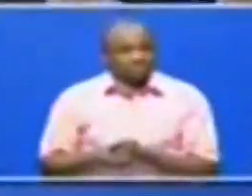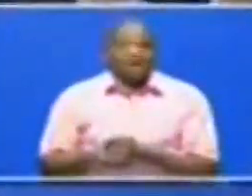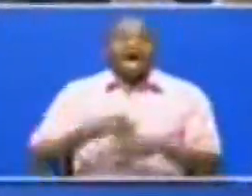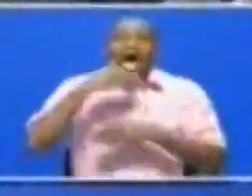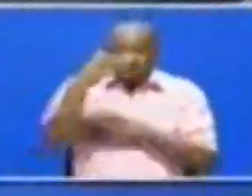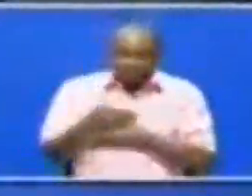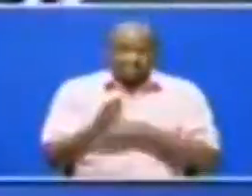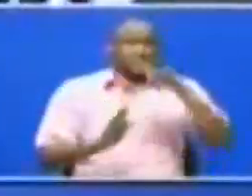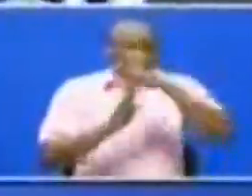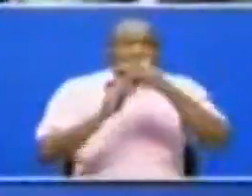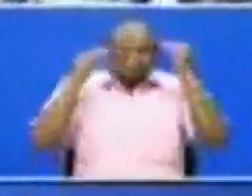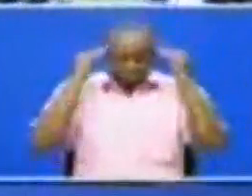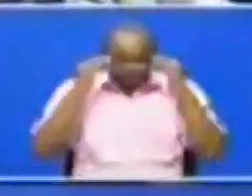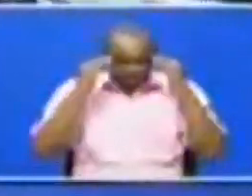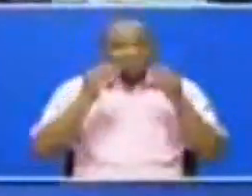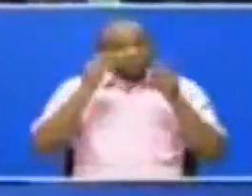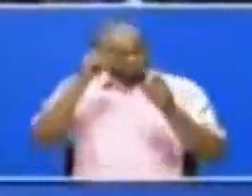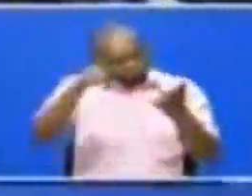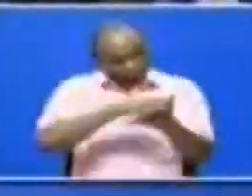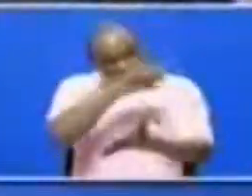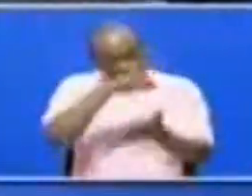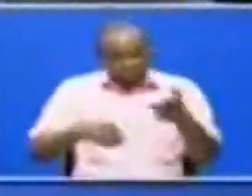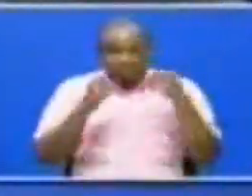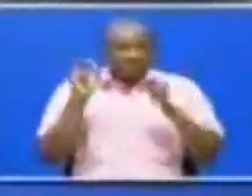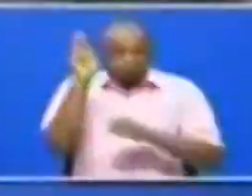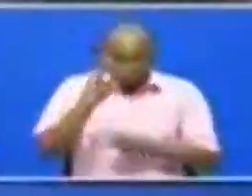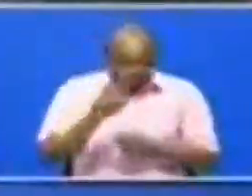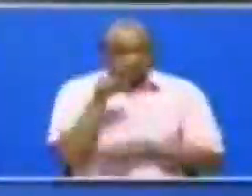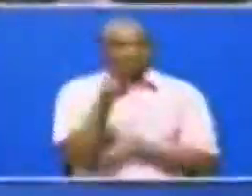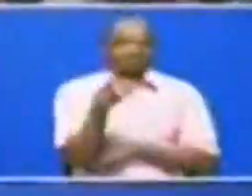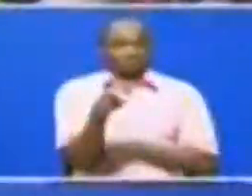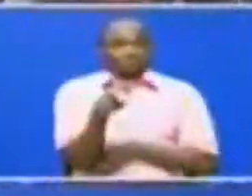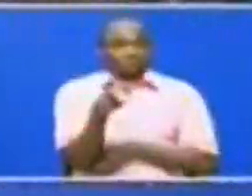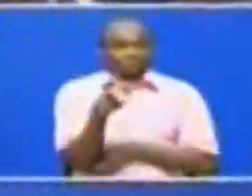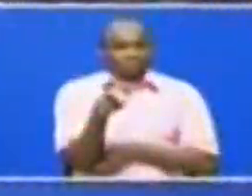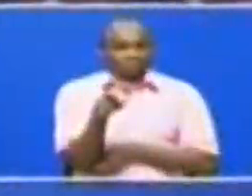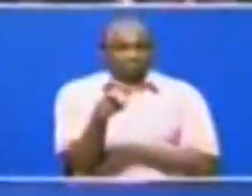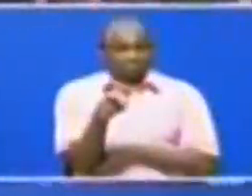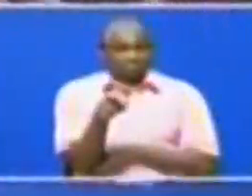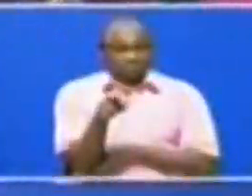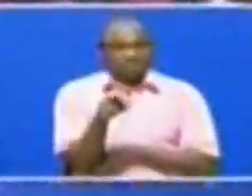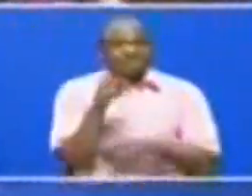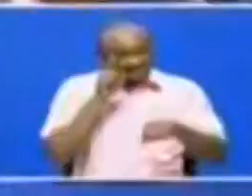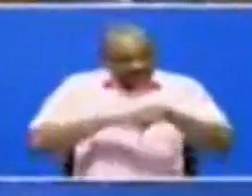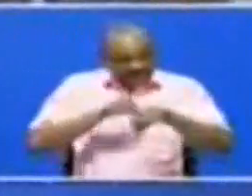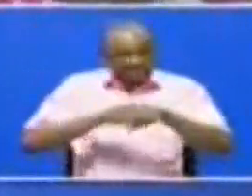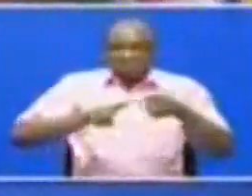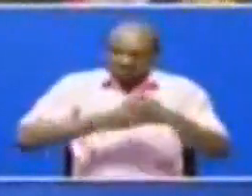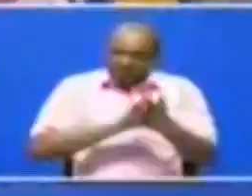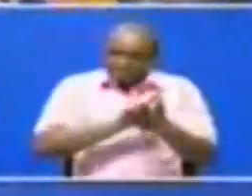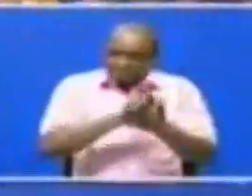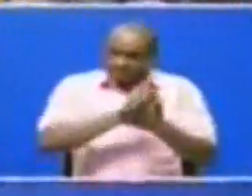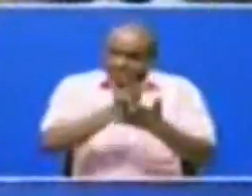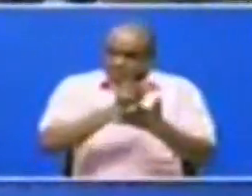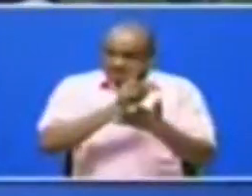After the Supreme Court bombshell invalidating President Uhuru Kenyatta's re-election, the clock instantly started